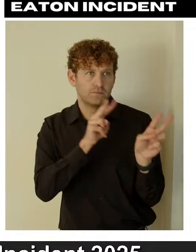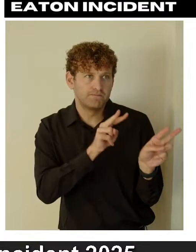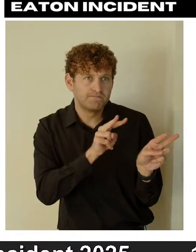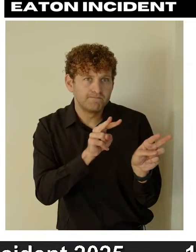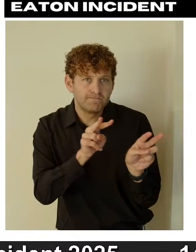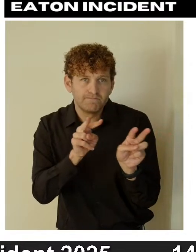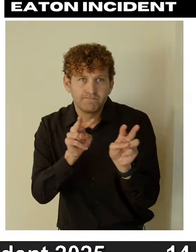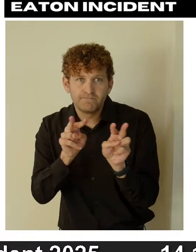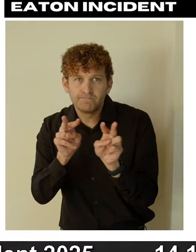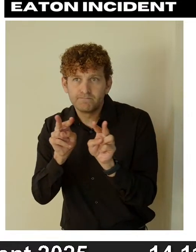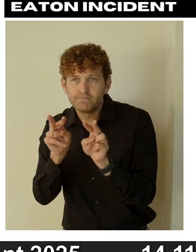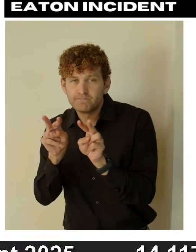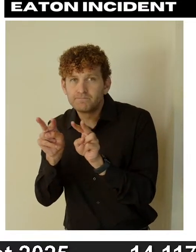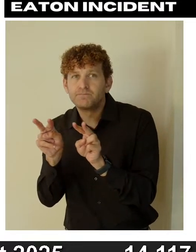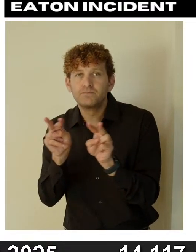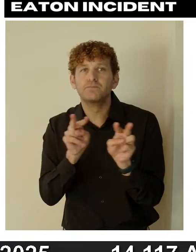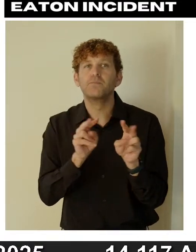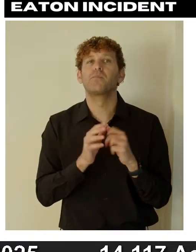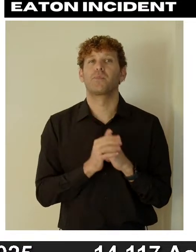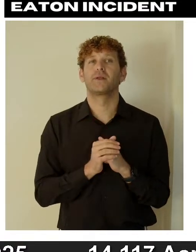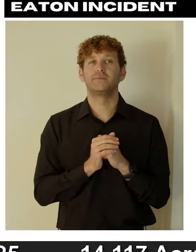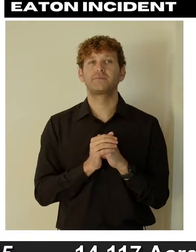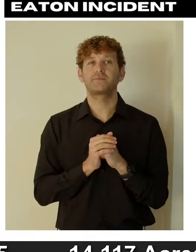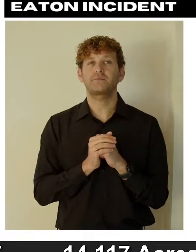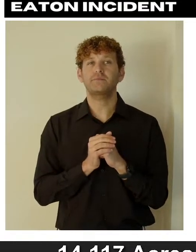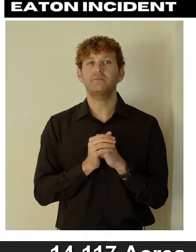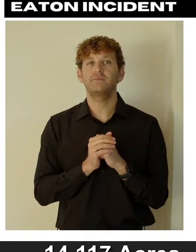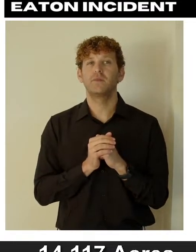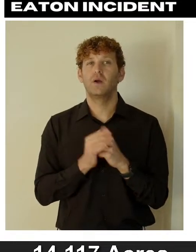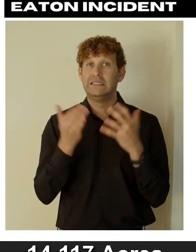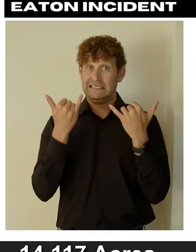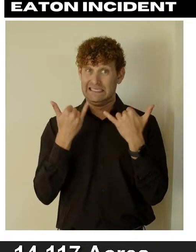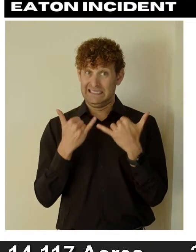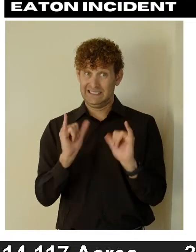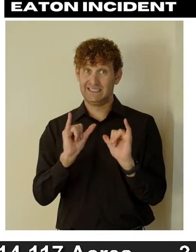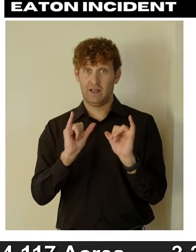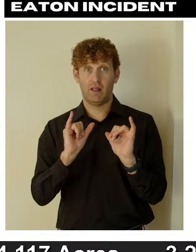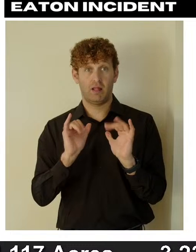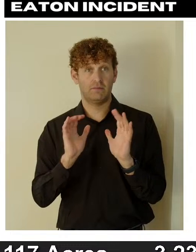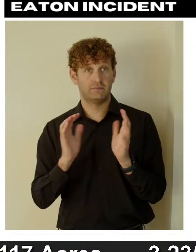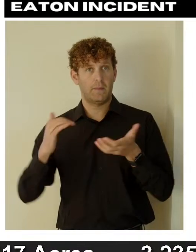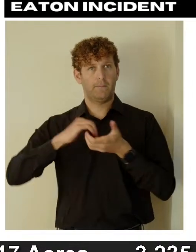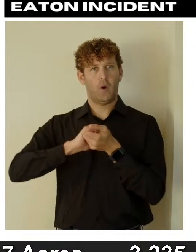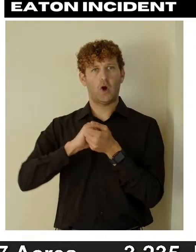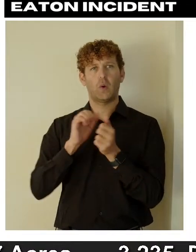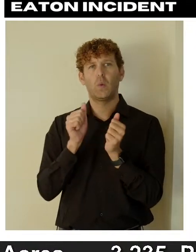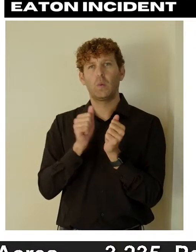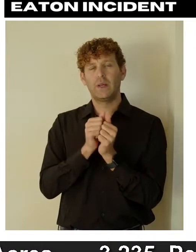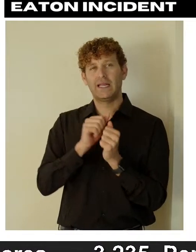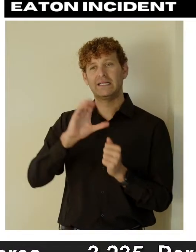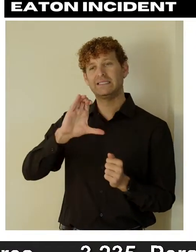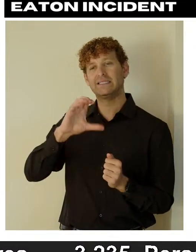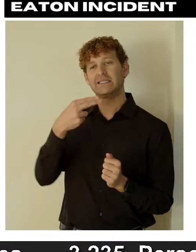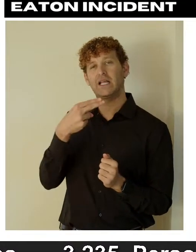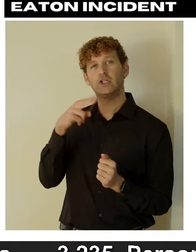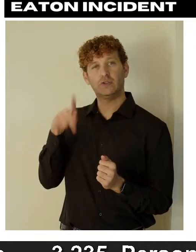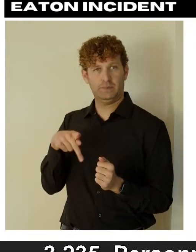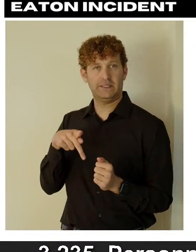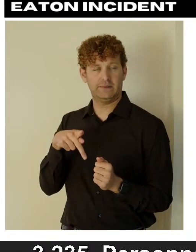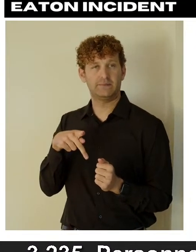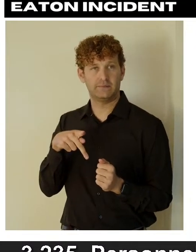We also are still working with our partners, California Highway Patrol, Pasadena